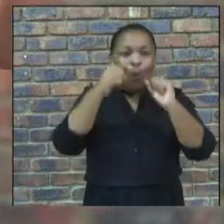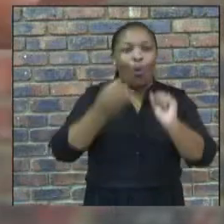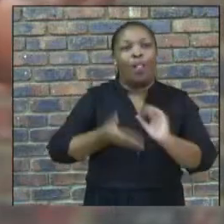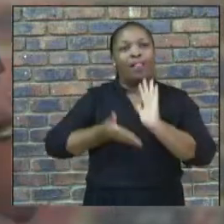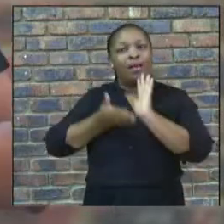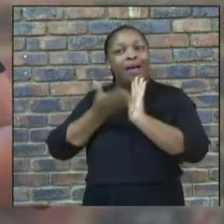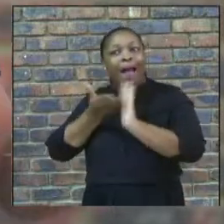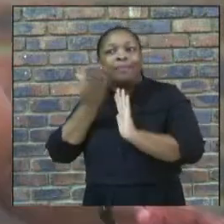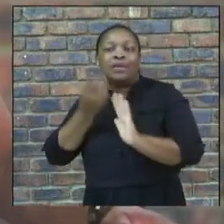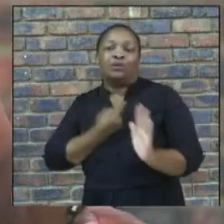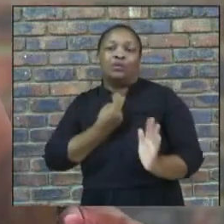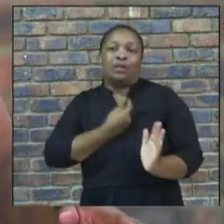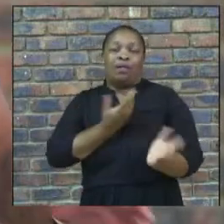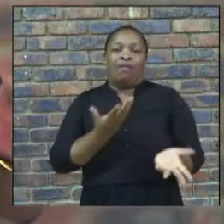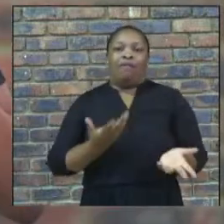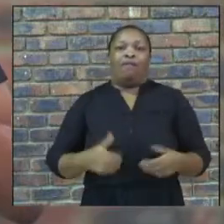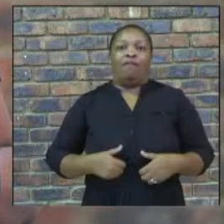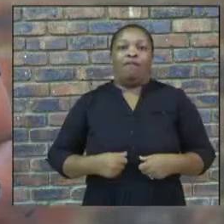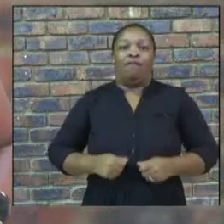how you develop yourselves.